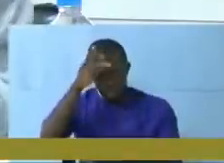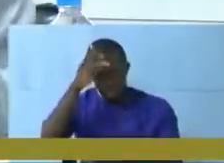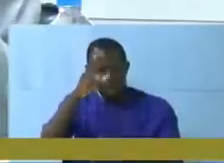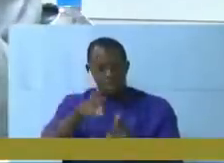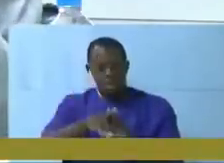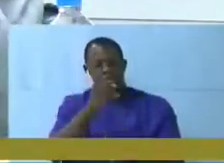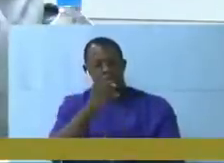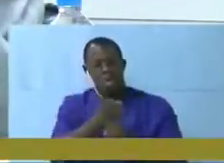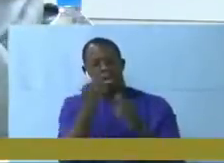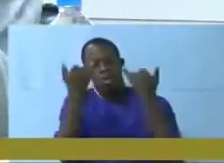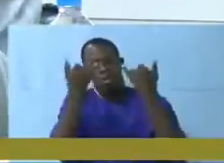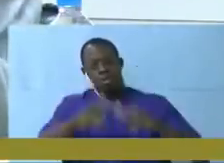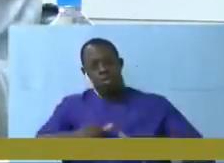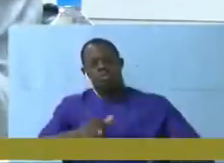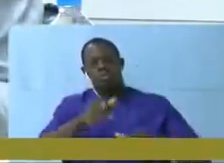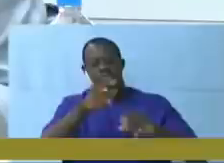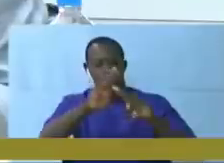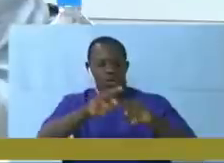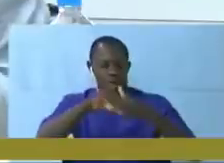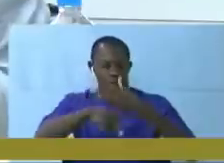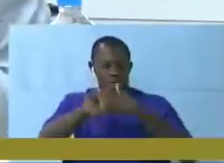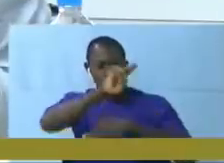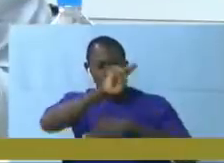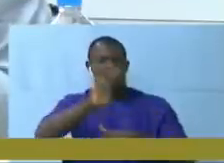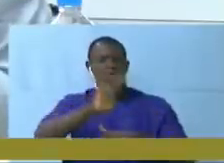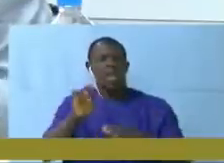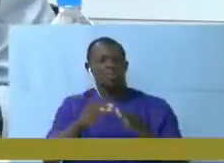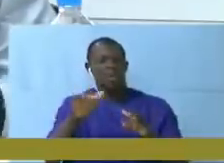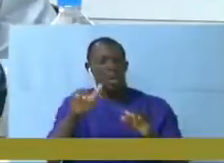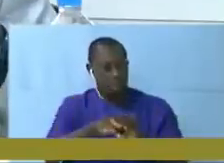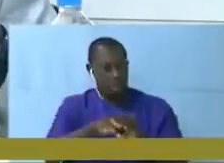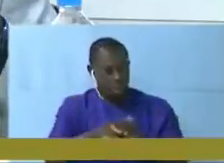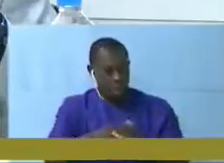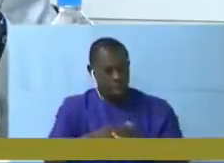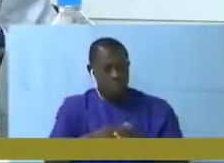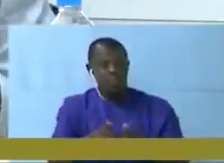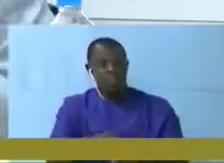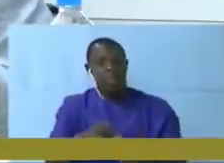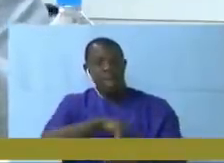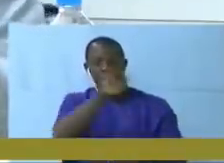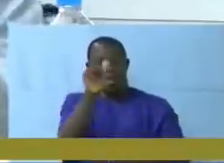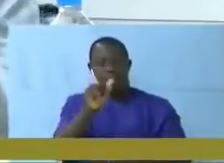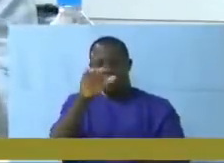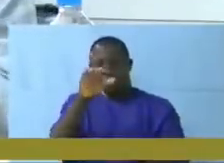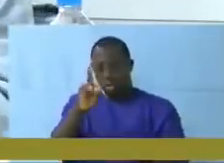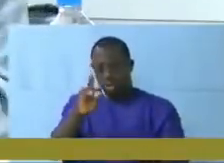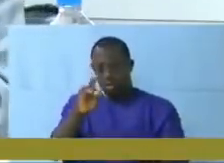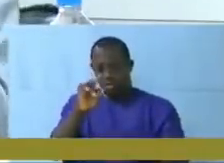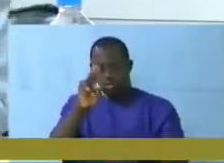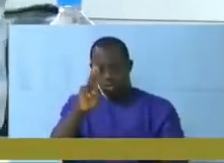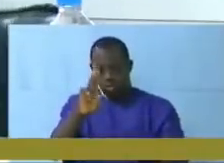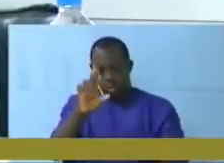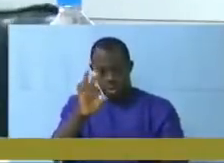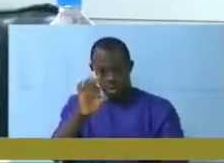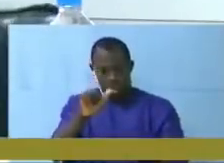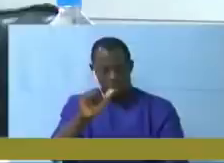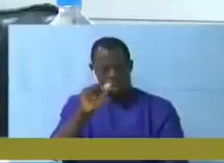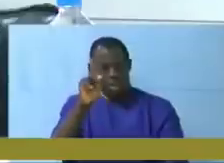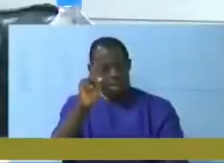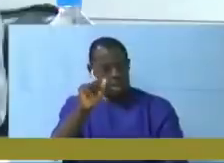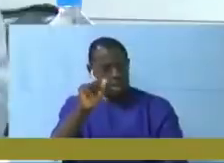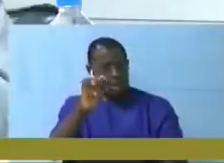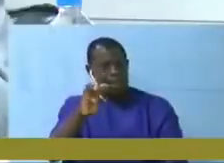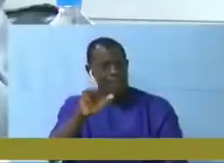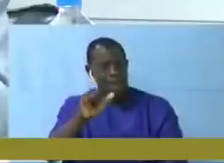Kamaso, which mm-hmm. meant the president was so powerful, even validly elected members into